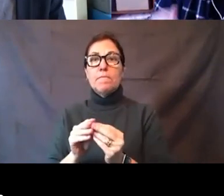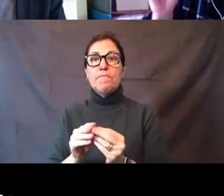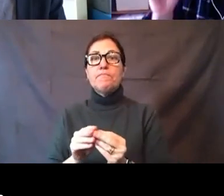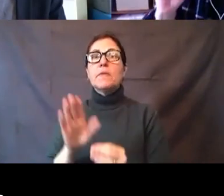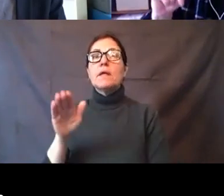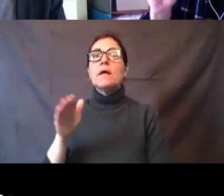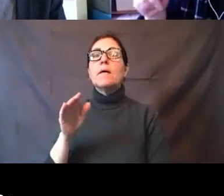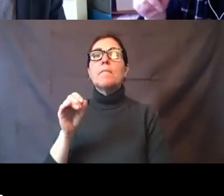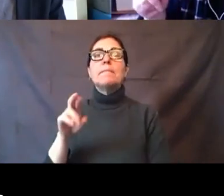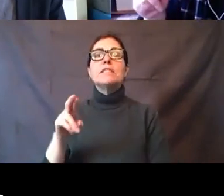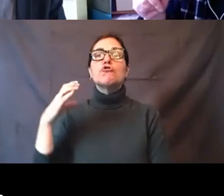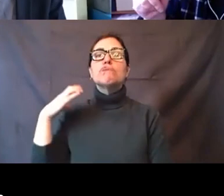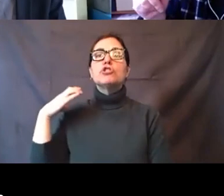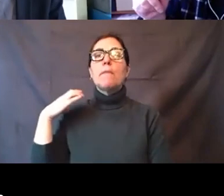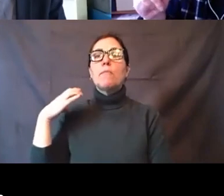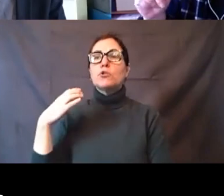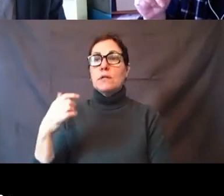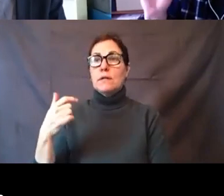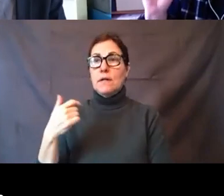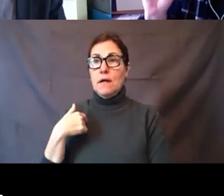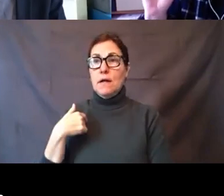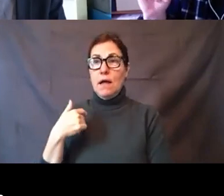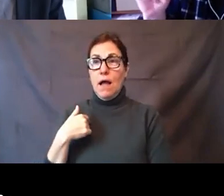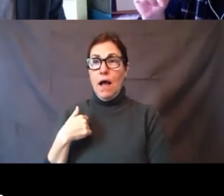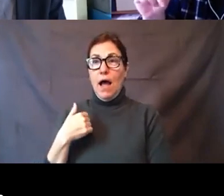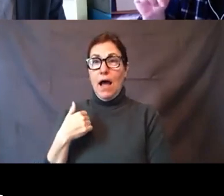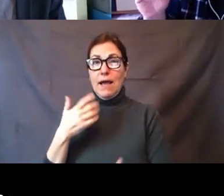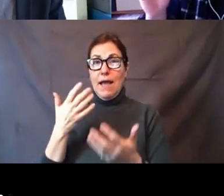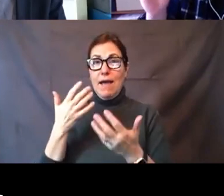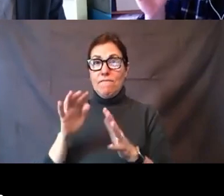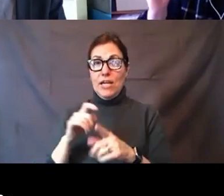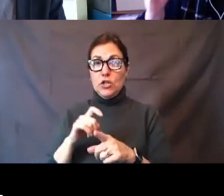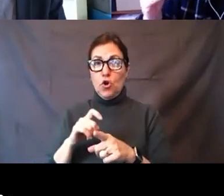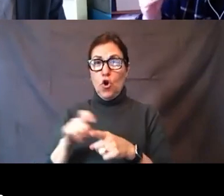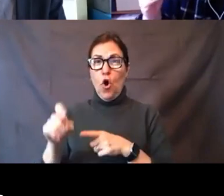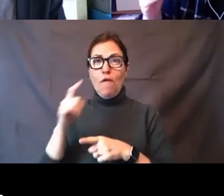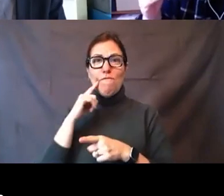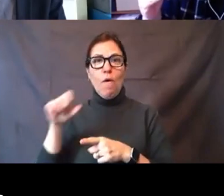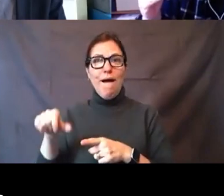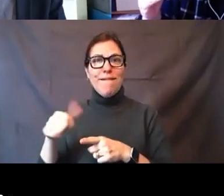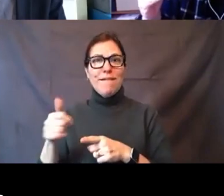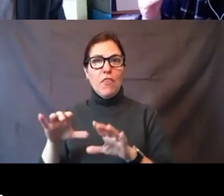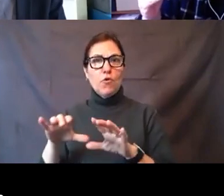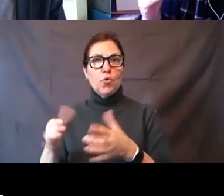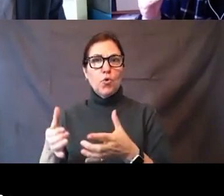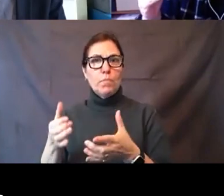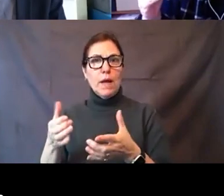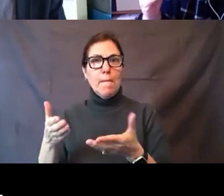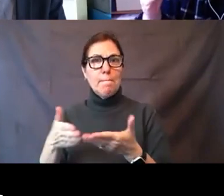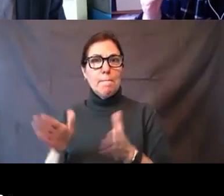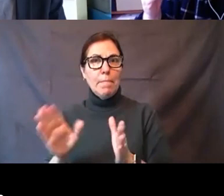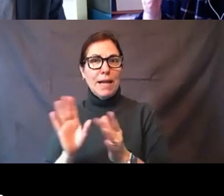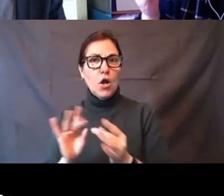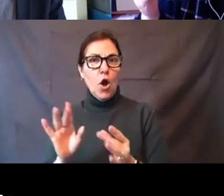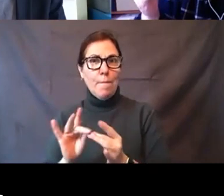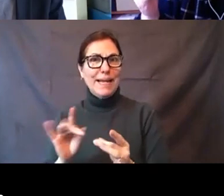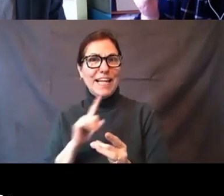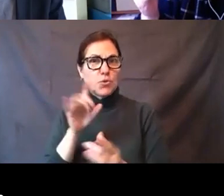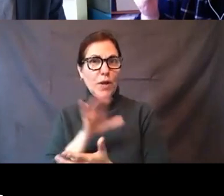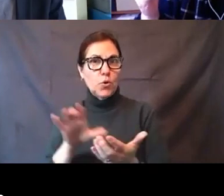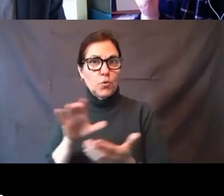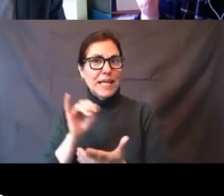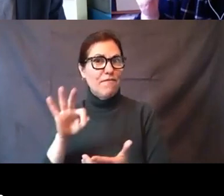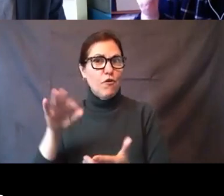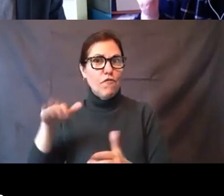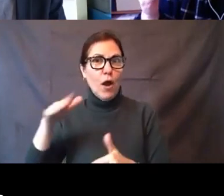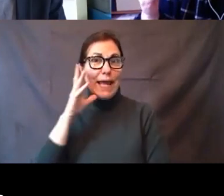say I have called in to another body's public comment, and it's really confusing if you haven't done it, that you're like, you sit there in silence